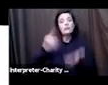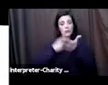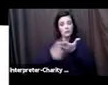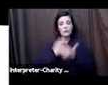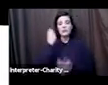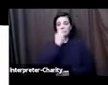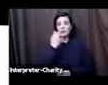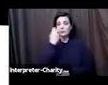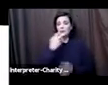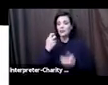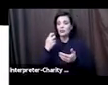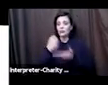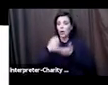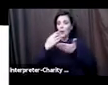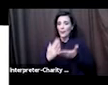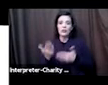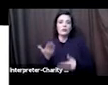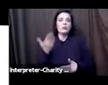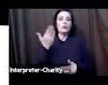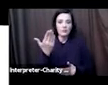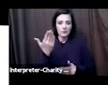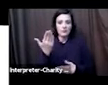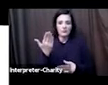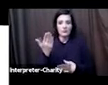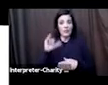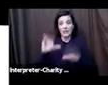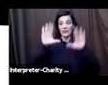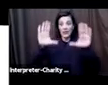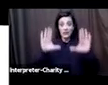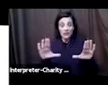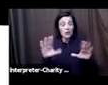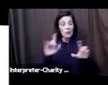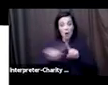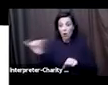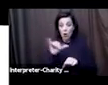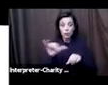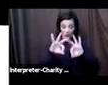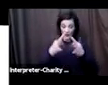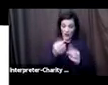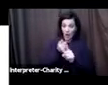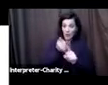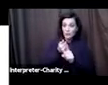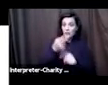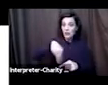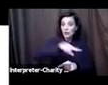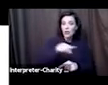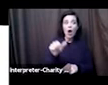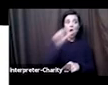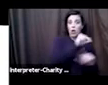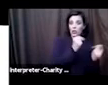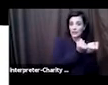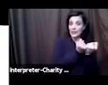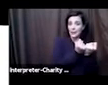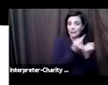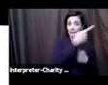that does initiate it or make that recommendation, and that's fantastic, but it's okay too for families and other team members to see if there's